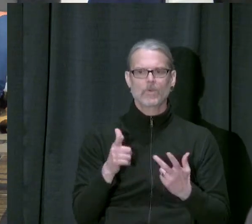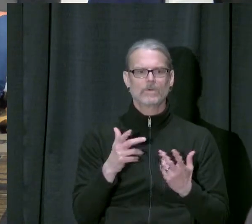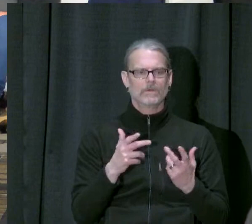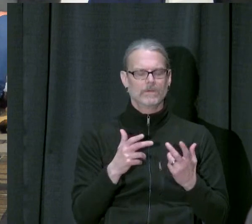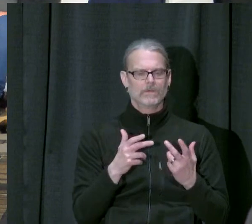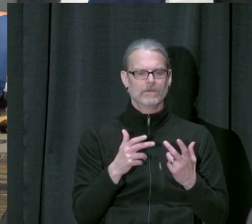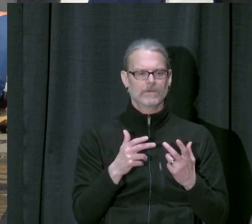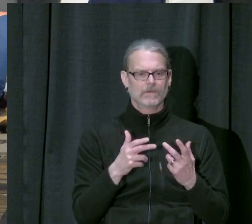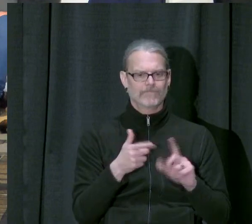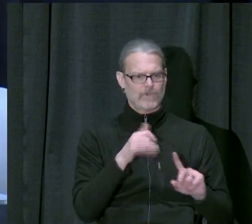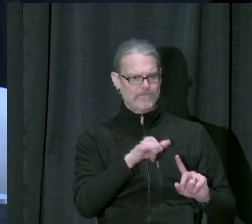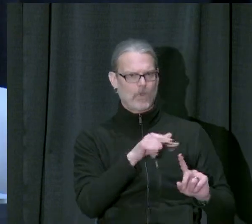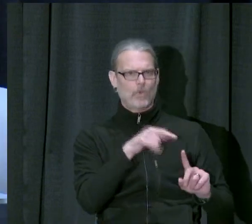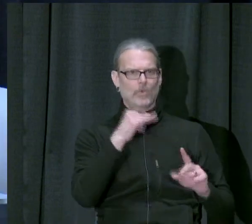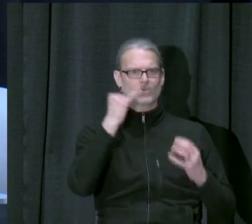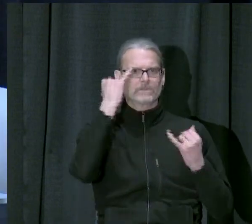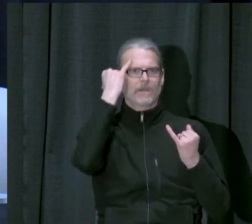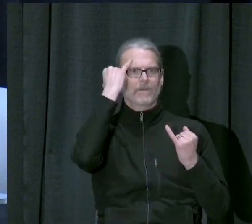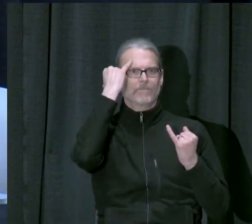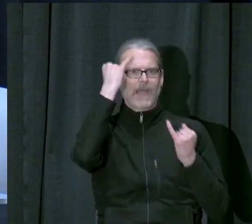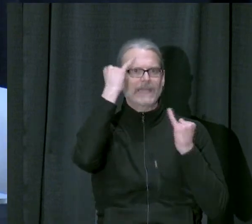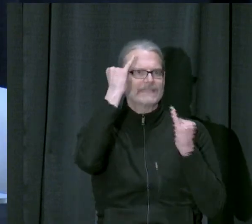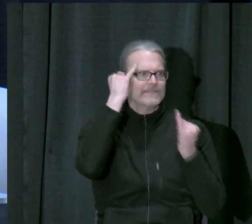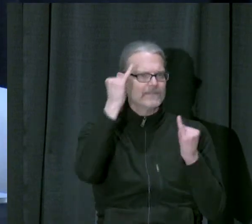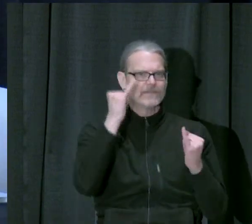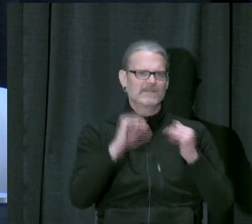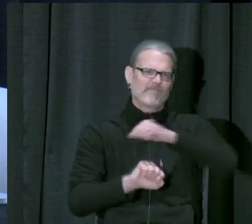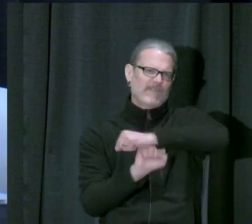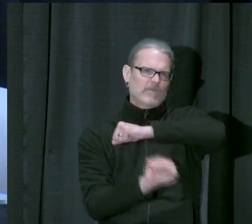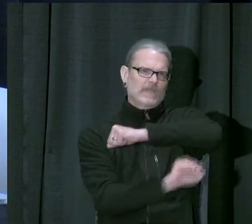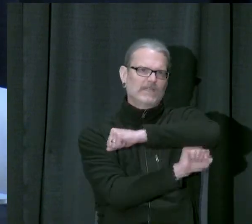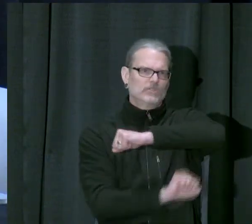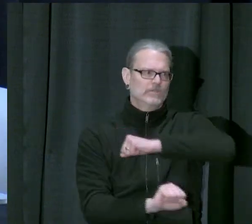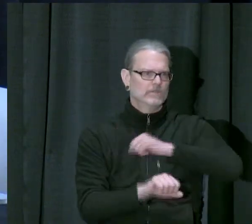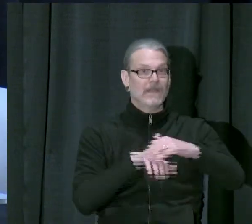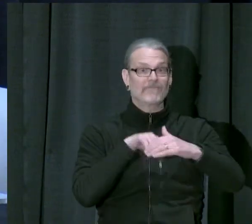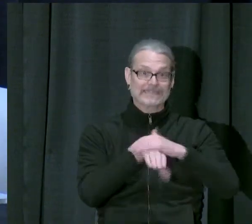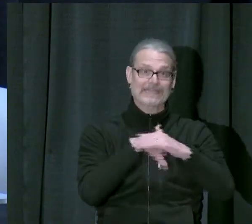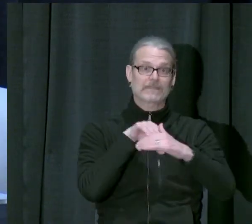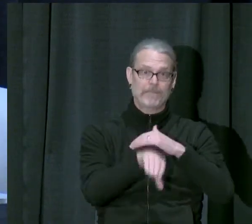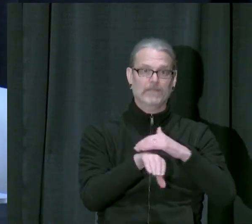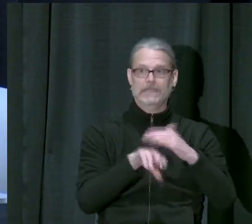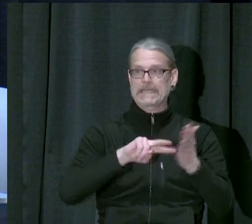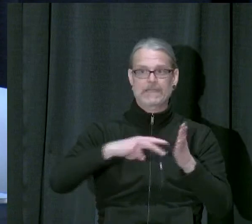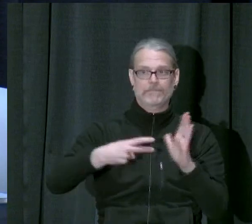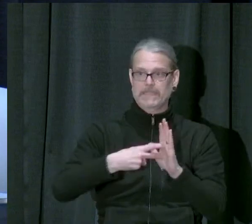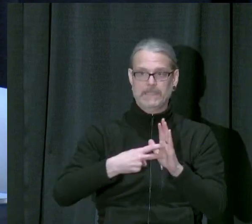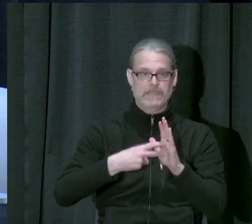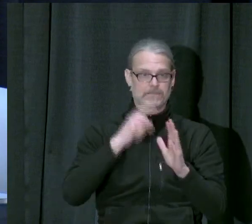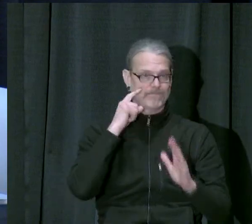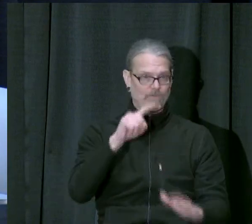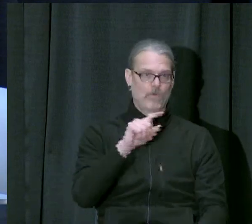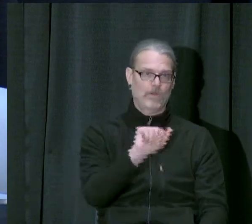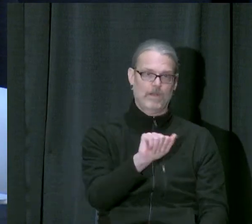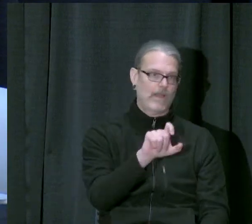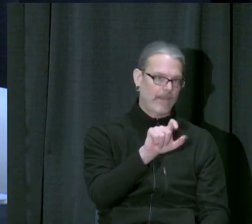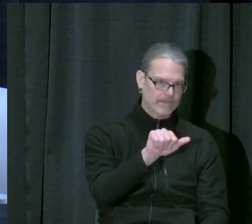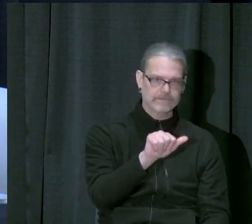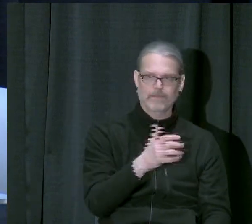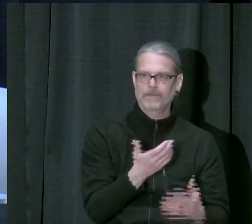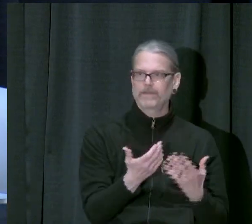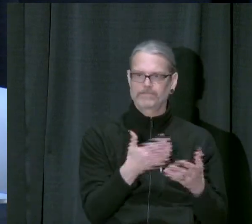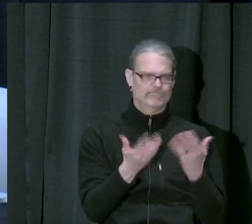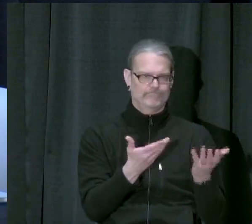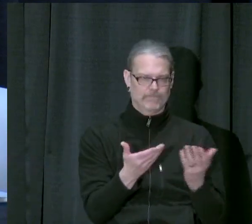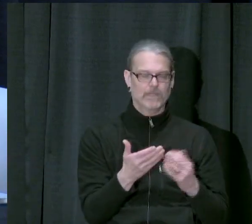on these principles or these sort of this foundation of what accessibility means in Alexa or in the context of Alexa,